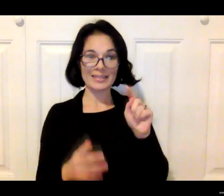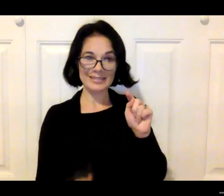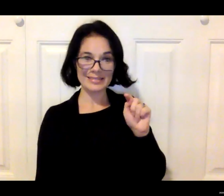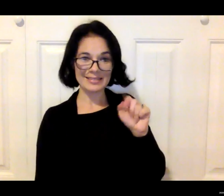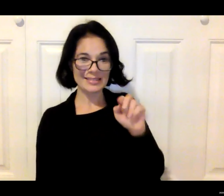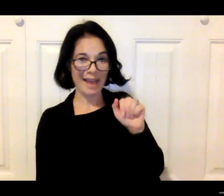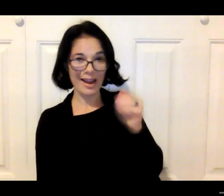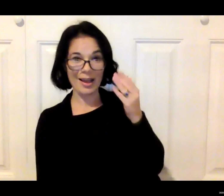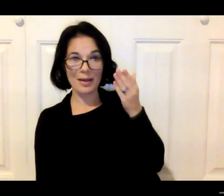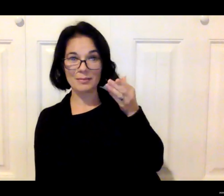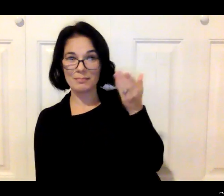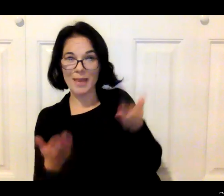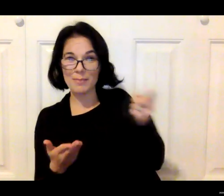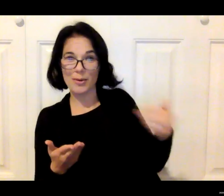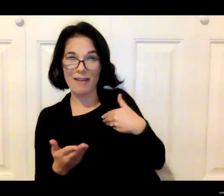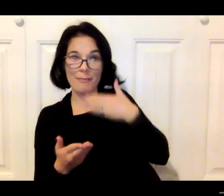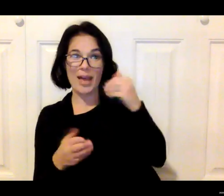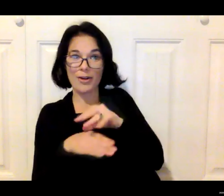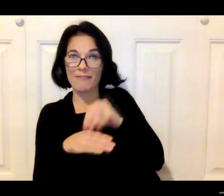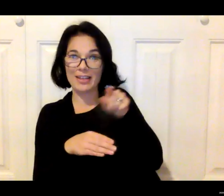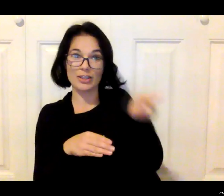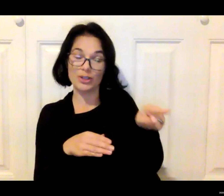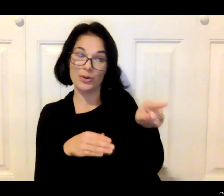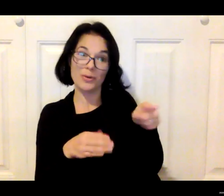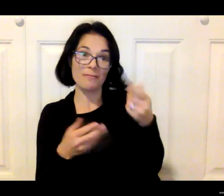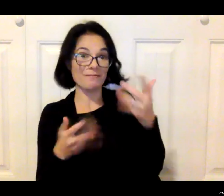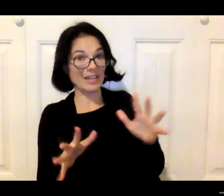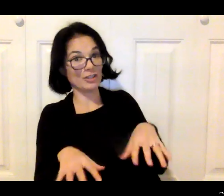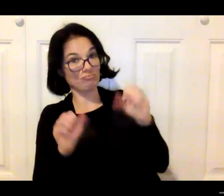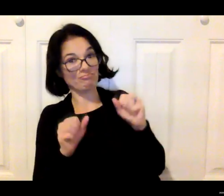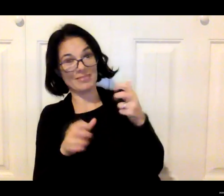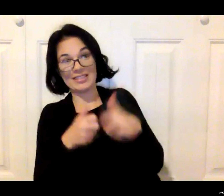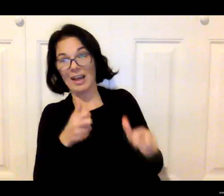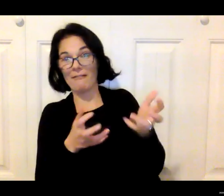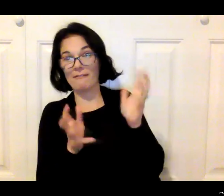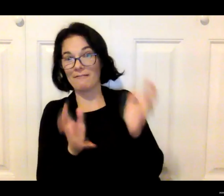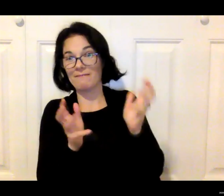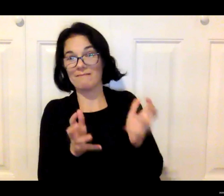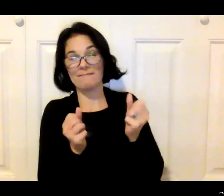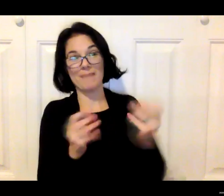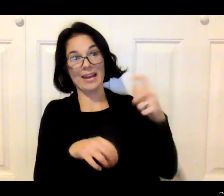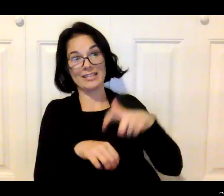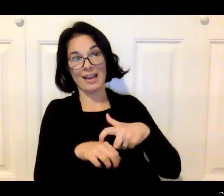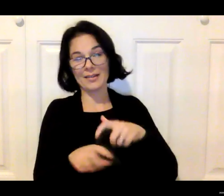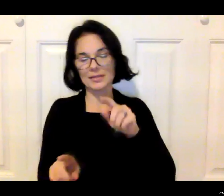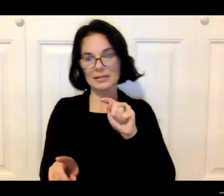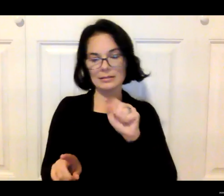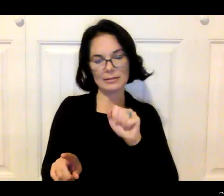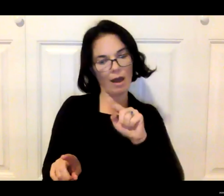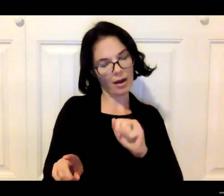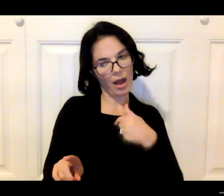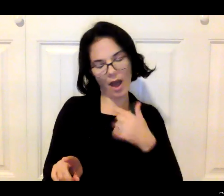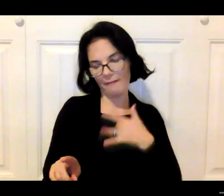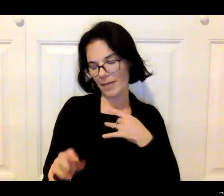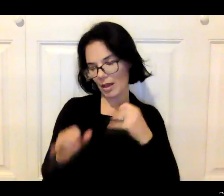many, many times. Yeah, so I can definitely relate to this. I mean, to be honest,